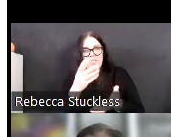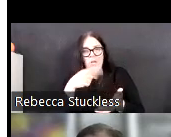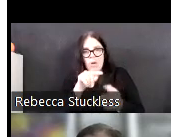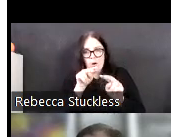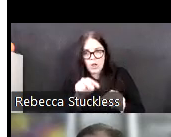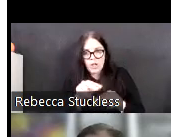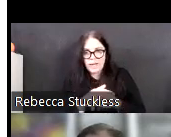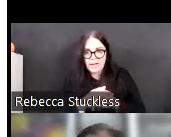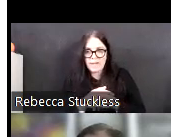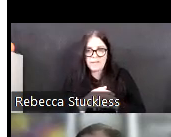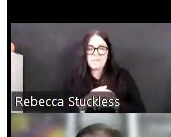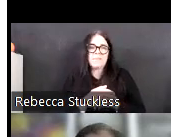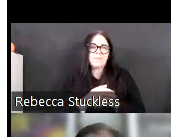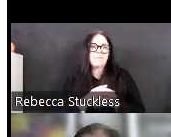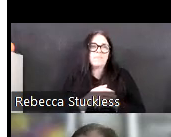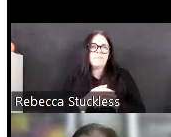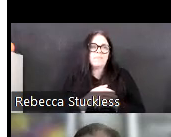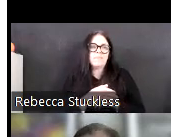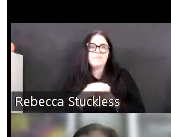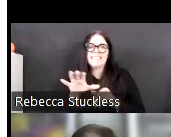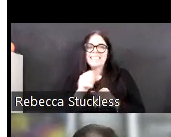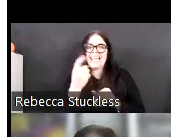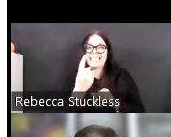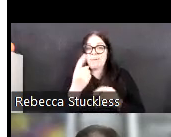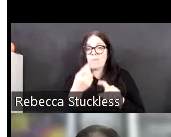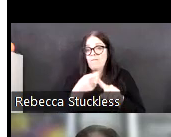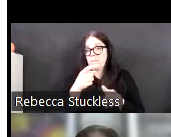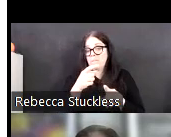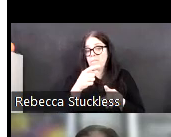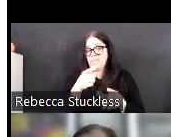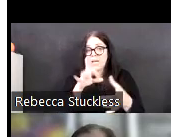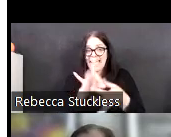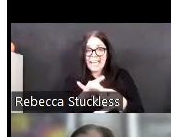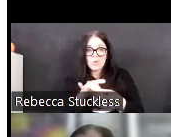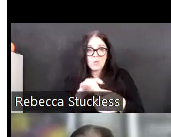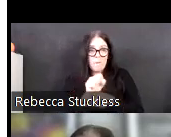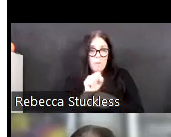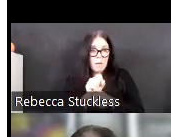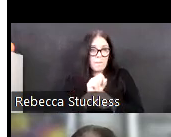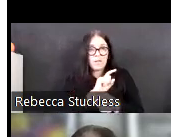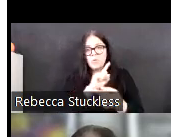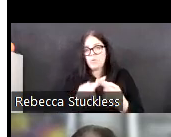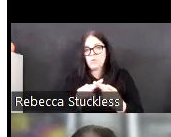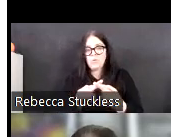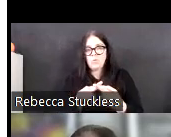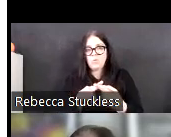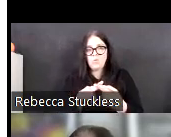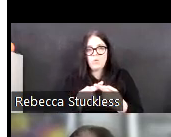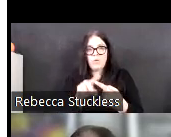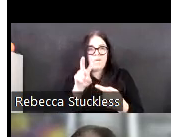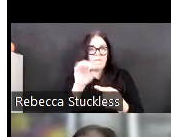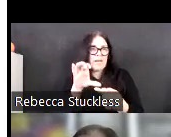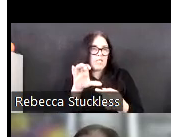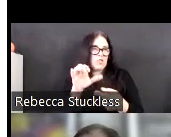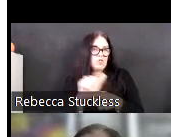at. And it takes someone right from, hey, are you connected to employment services, right through to vocational